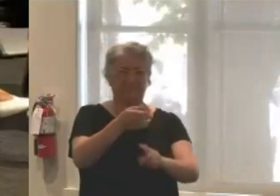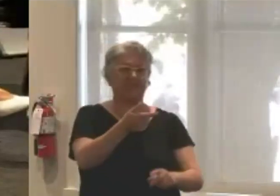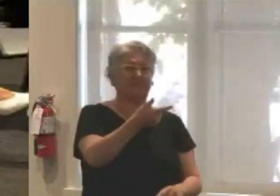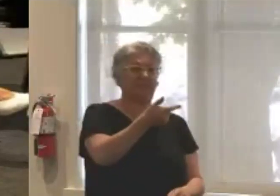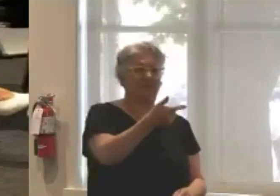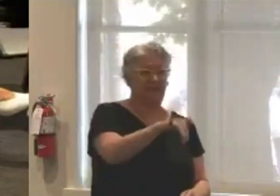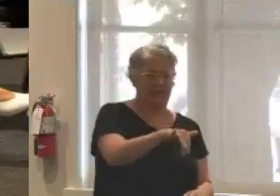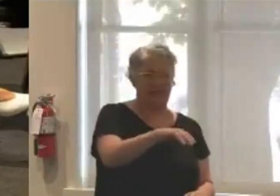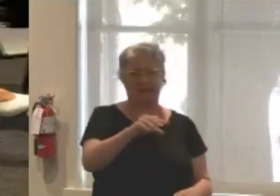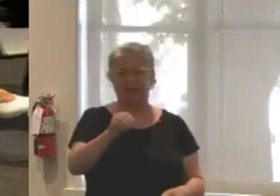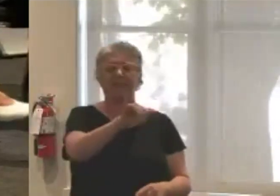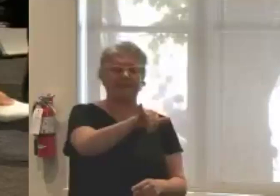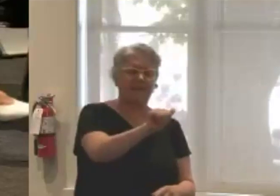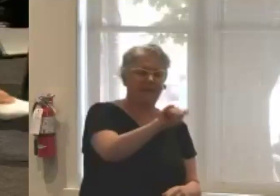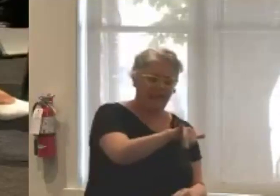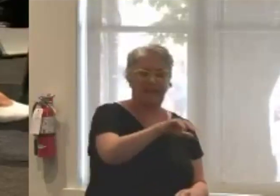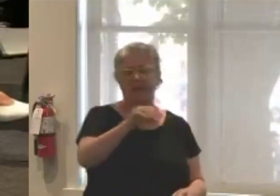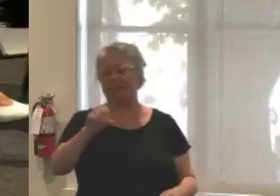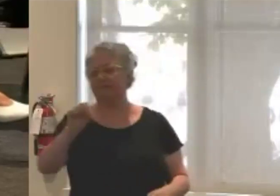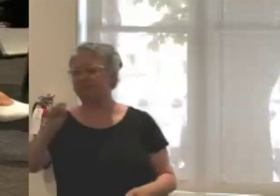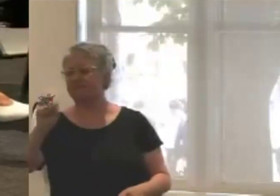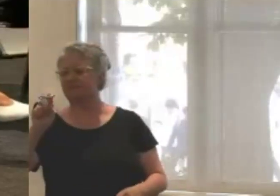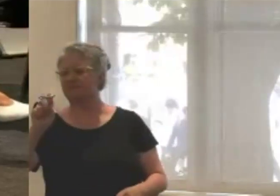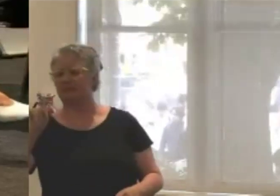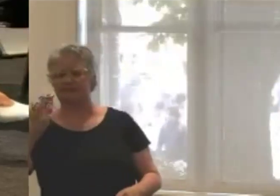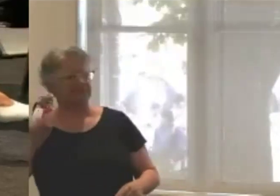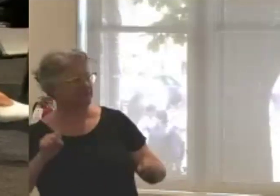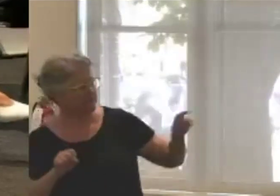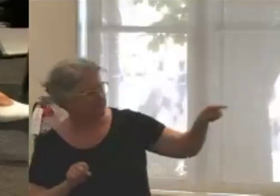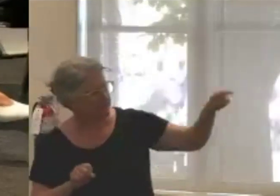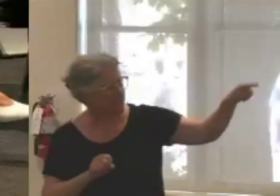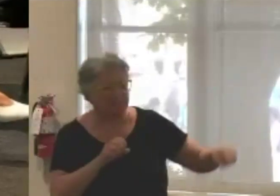and Strides. So for our friend at Yay,